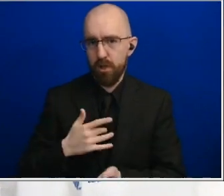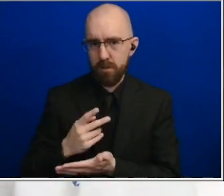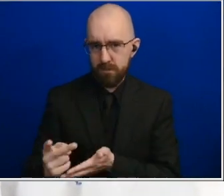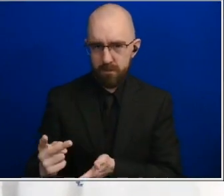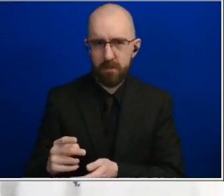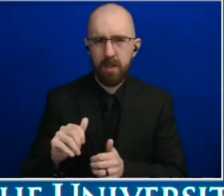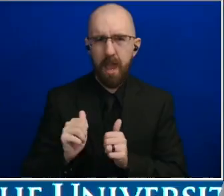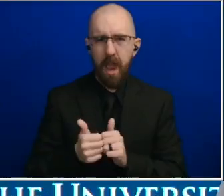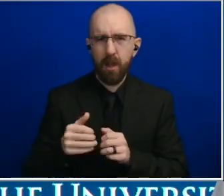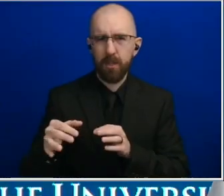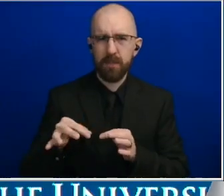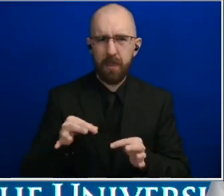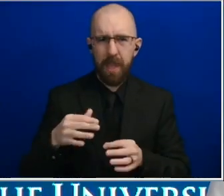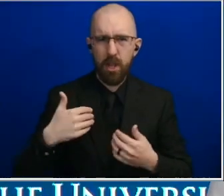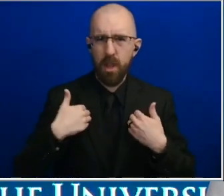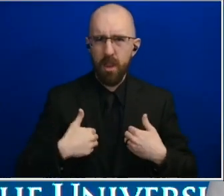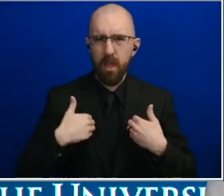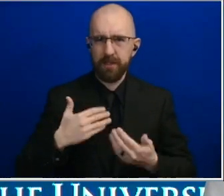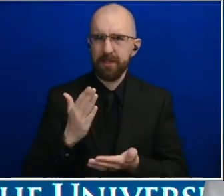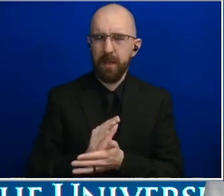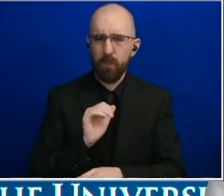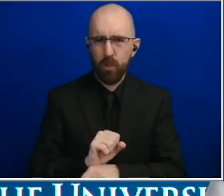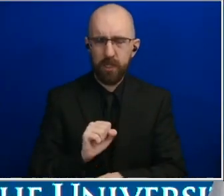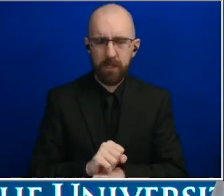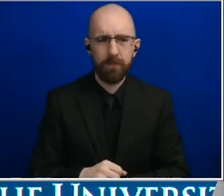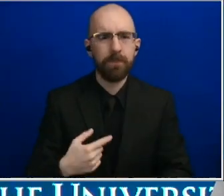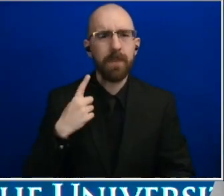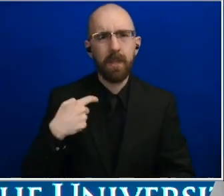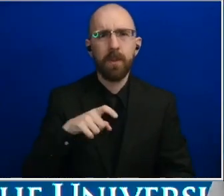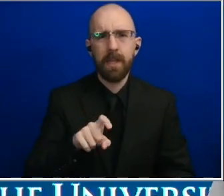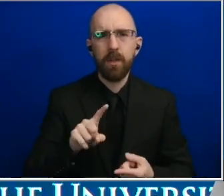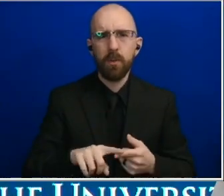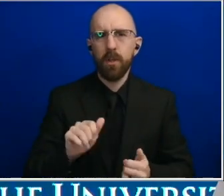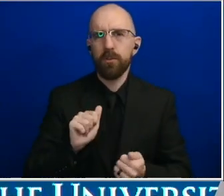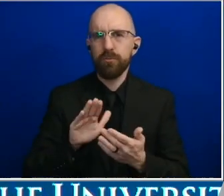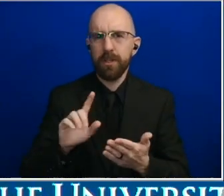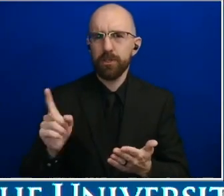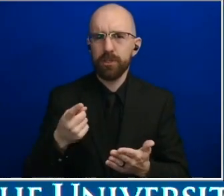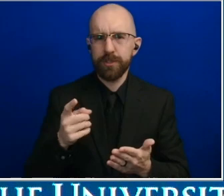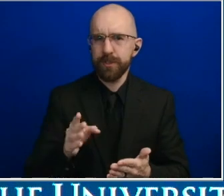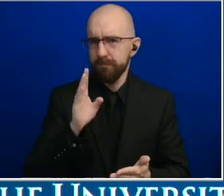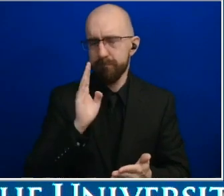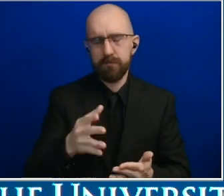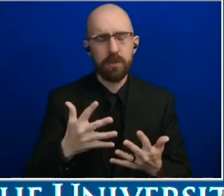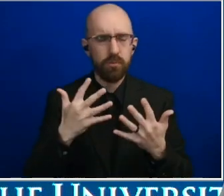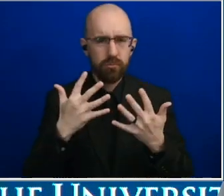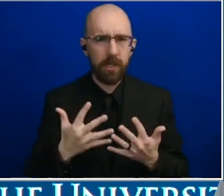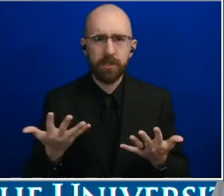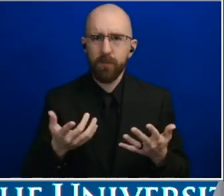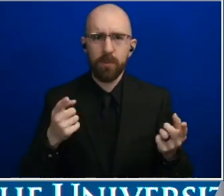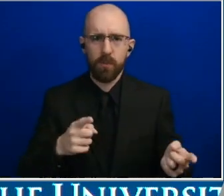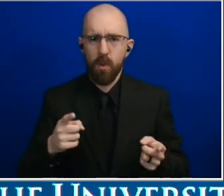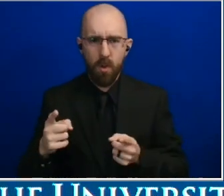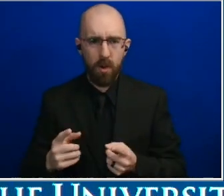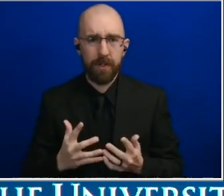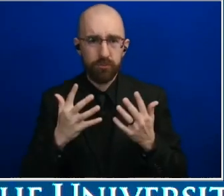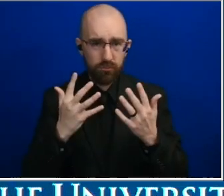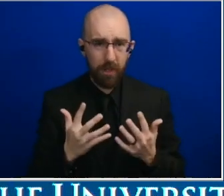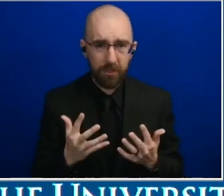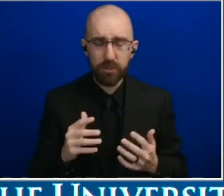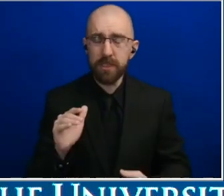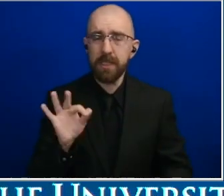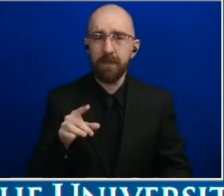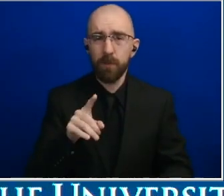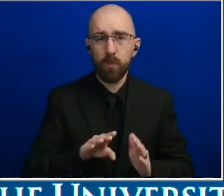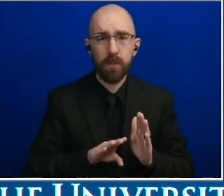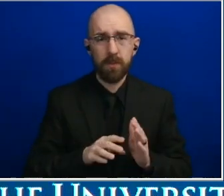working? For sure, and I think we first need to address just the outright tragedy of what is going on. It's a tragedy if you develop the disease,